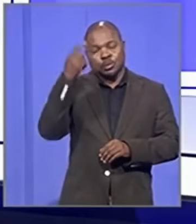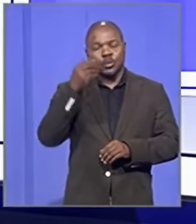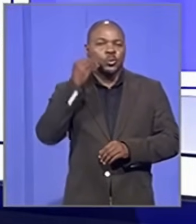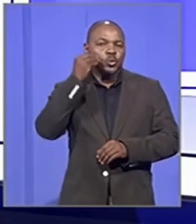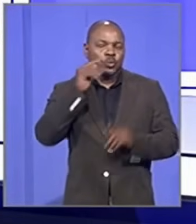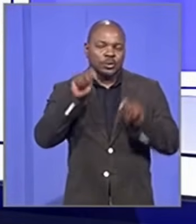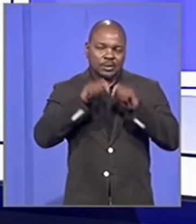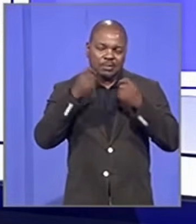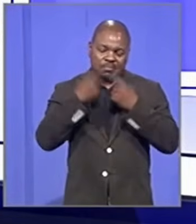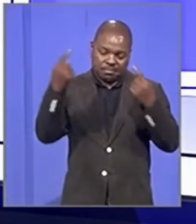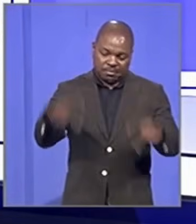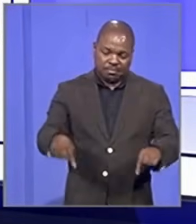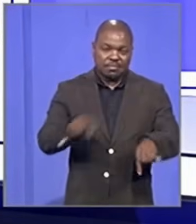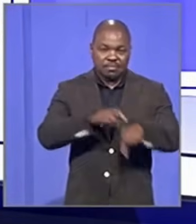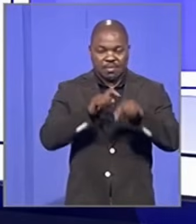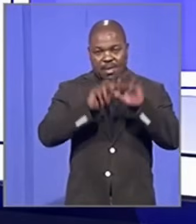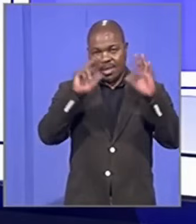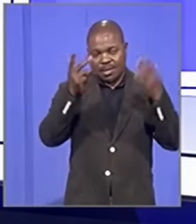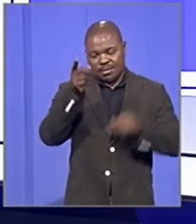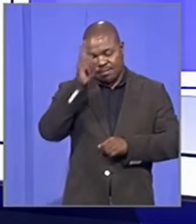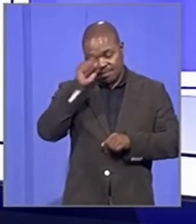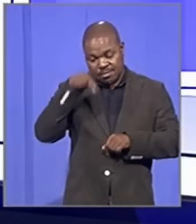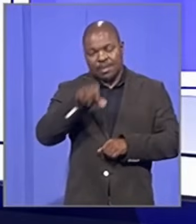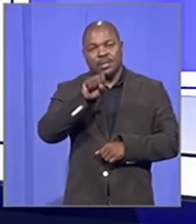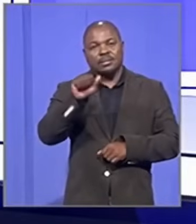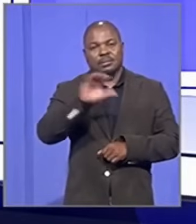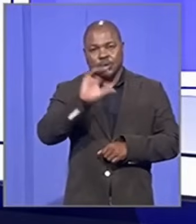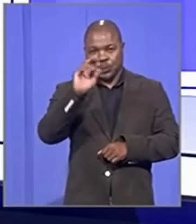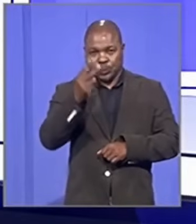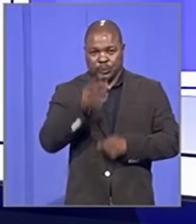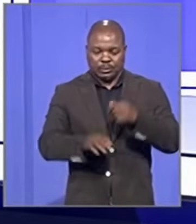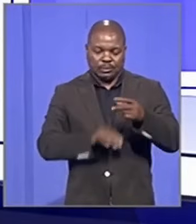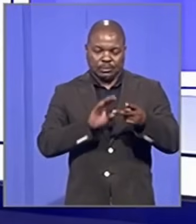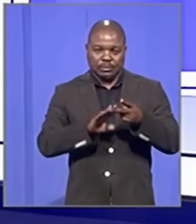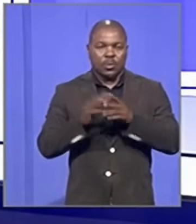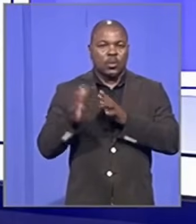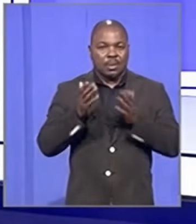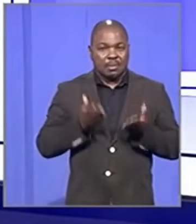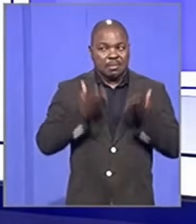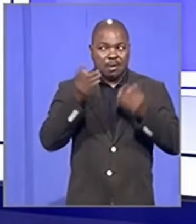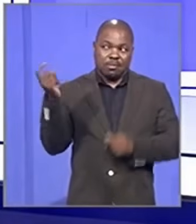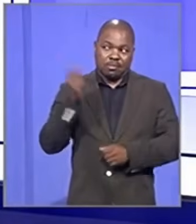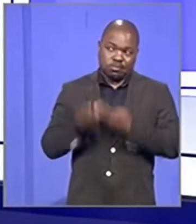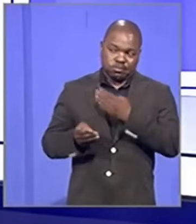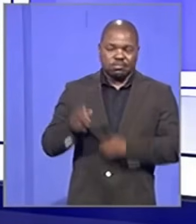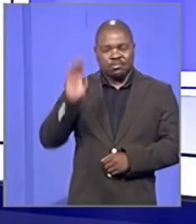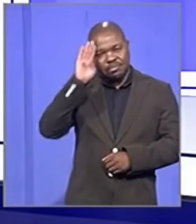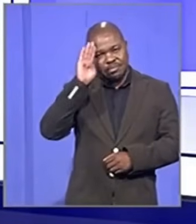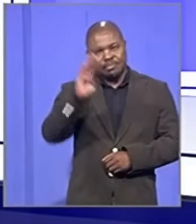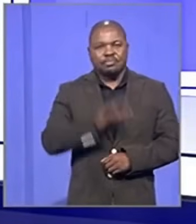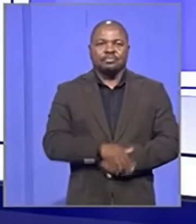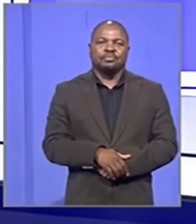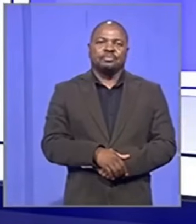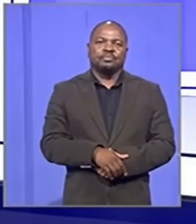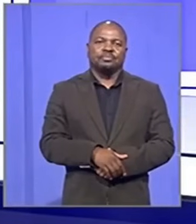ba tla lesolola tšona go sasa iri ya seswai gona mo go SABC 2 go latela kakanyo ya maemo a boso ga ebe boroko.